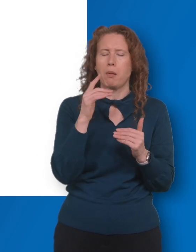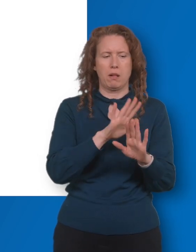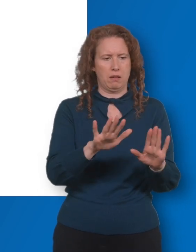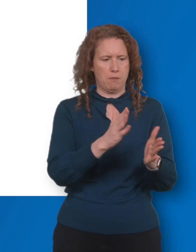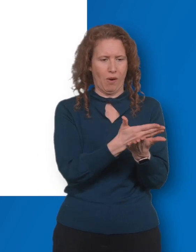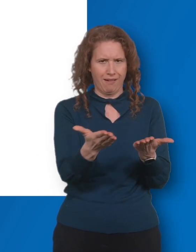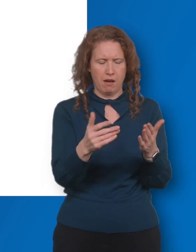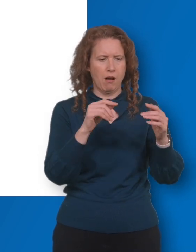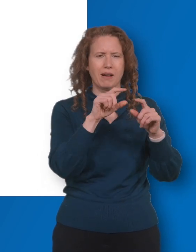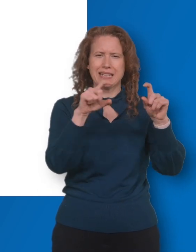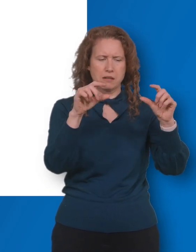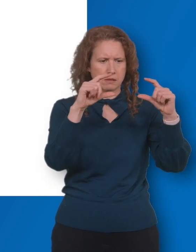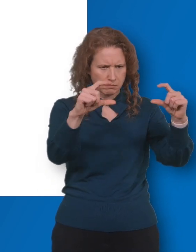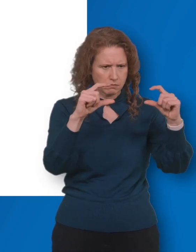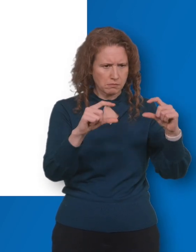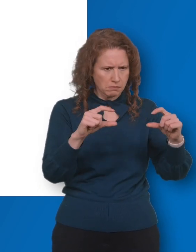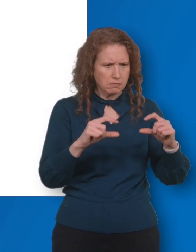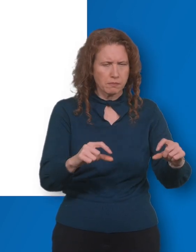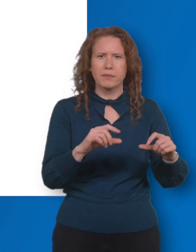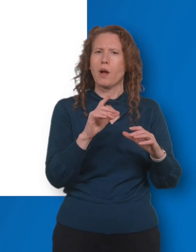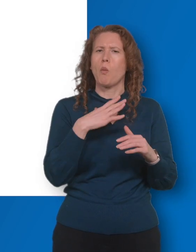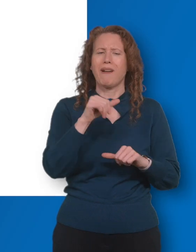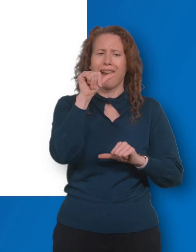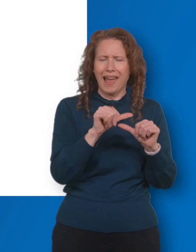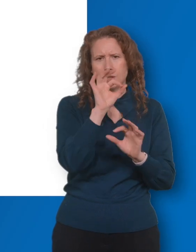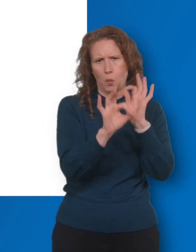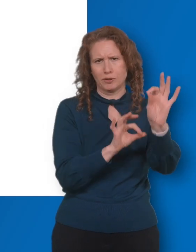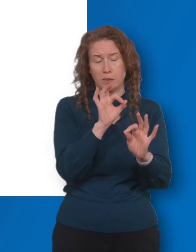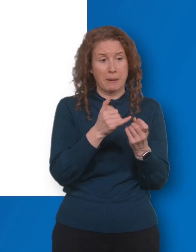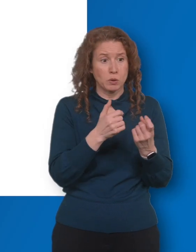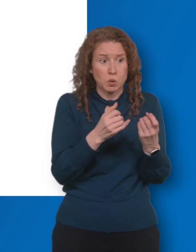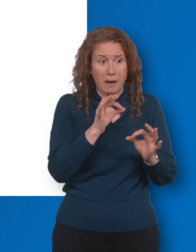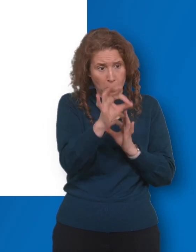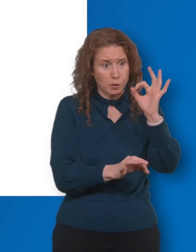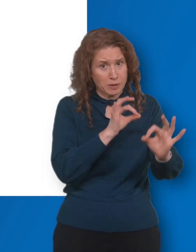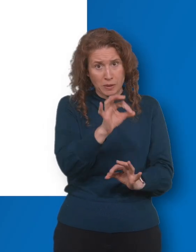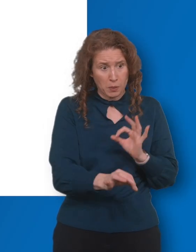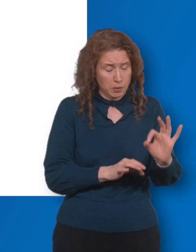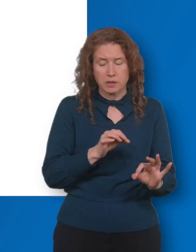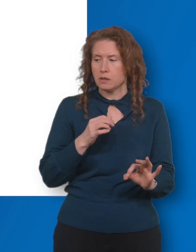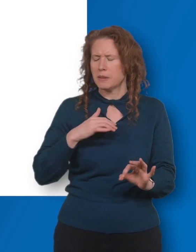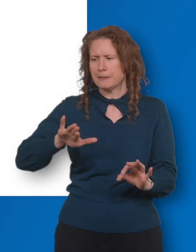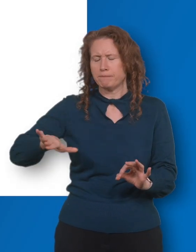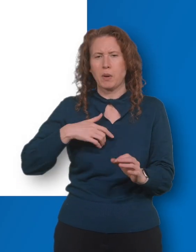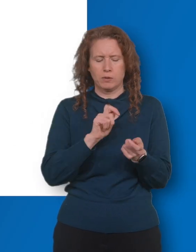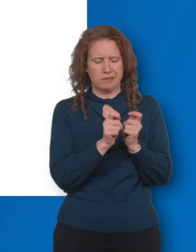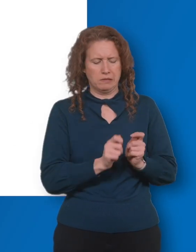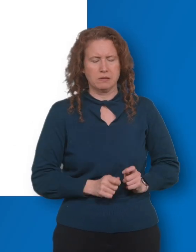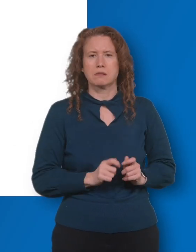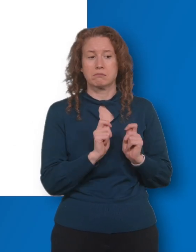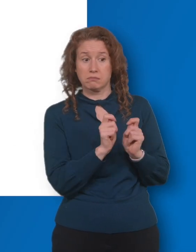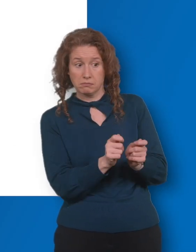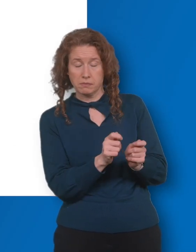shorter sentences, and fewer questions. So sometimes we then write our own bespoke measures. Then we test, we